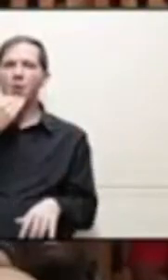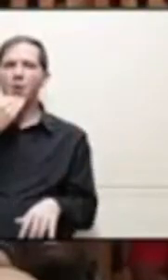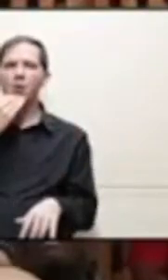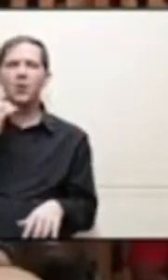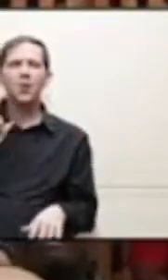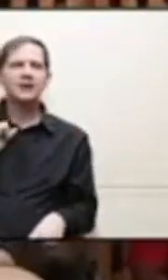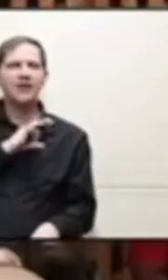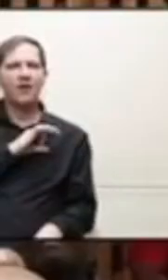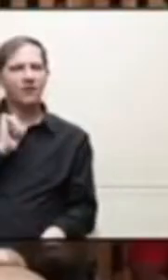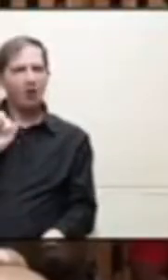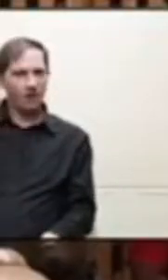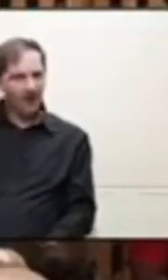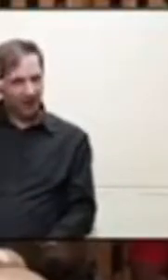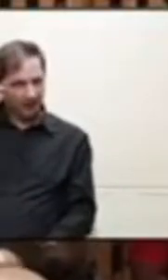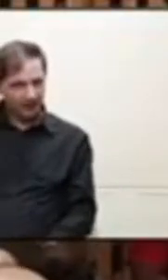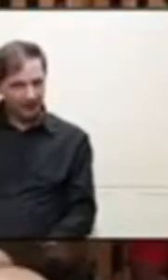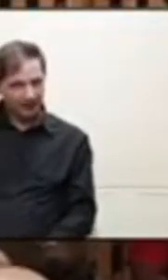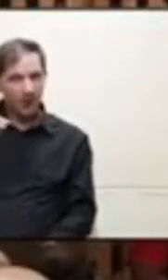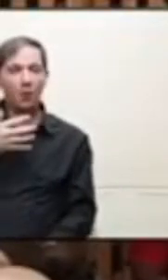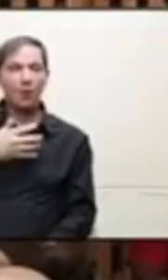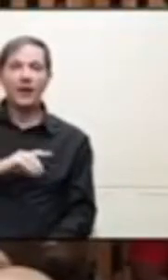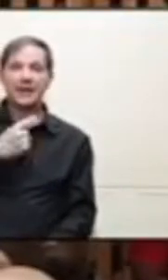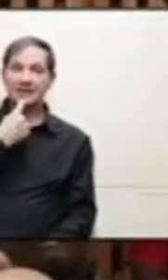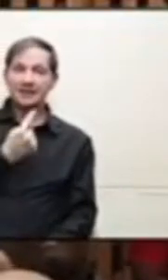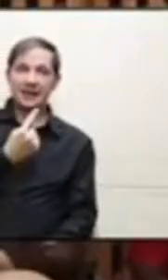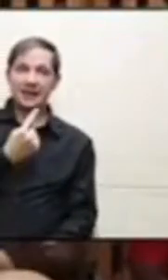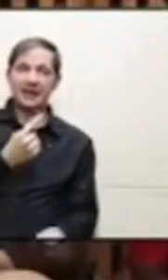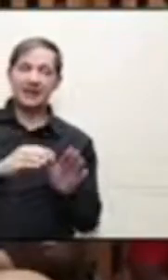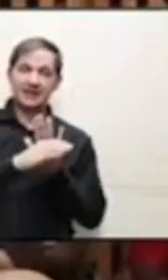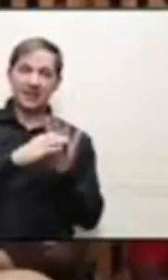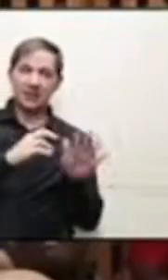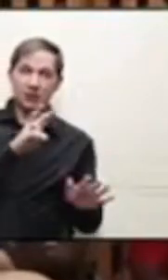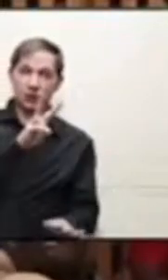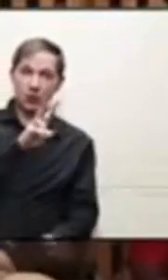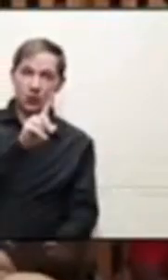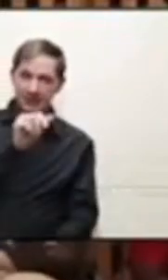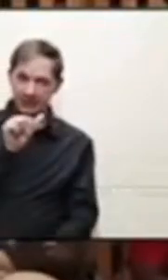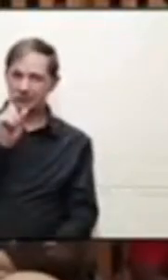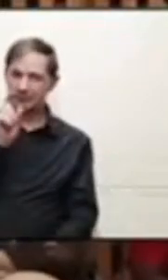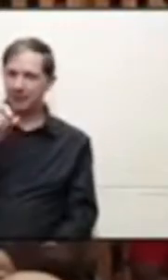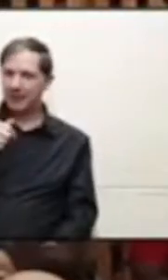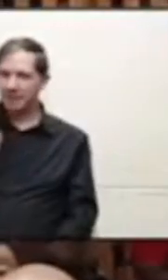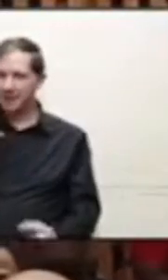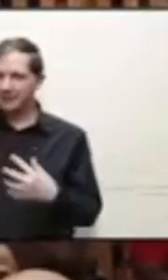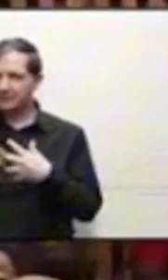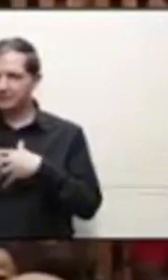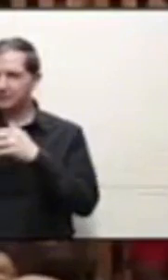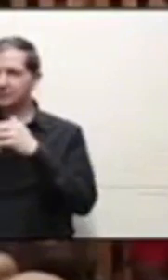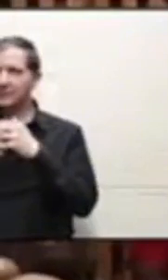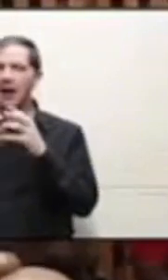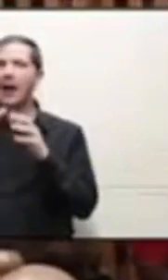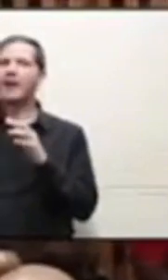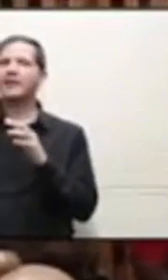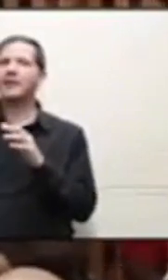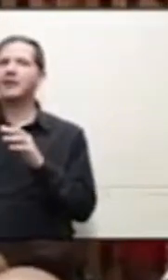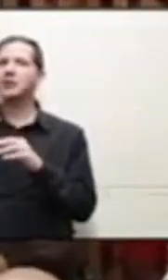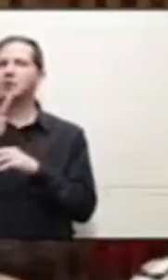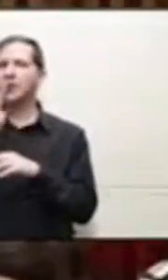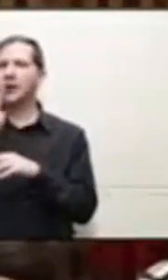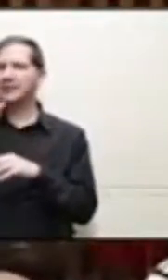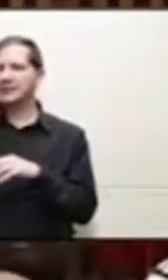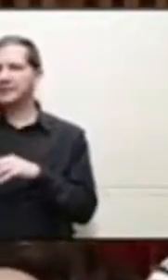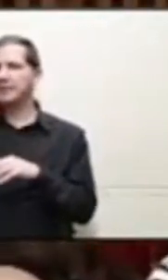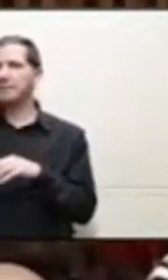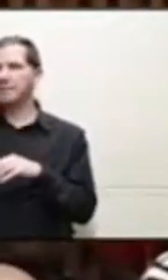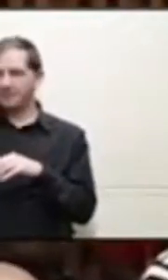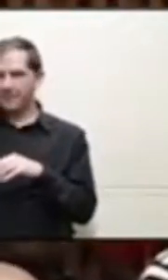much as they want to invoke 216, there must be a way of creating another form of 216 to make people pay